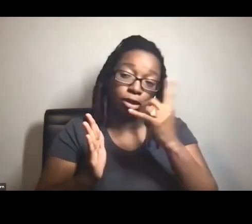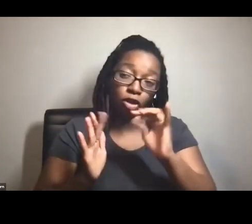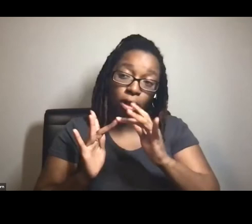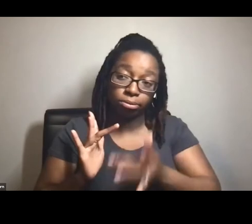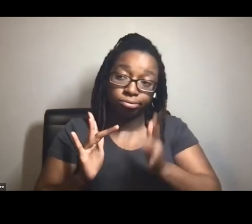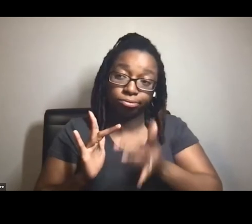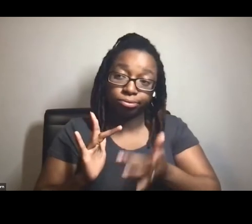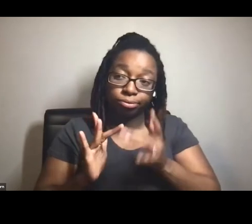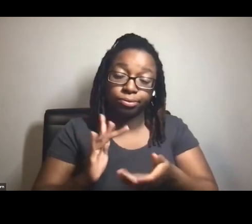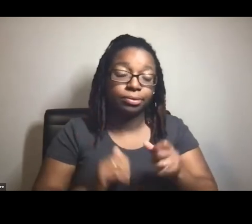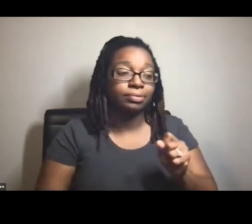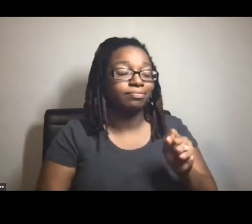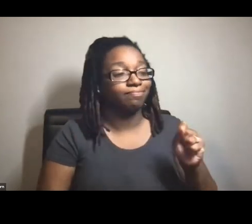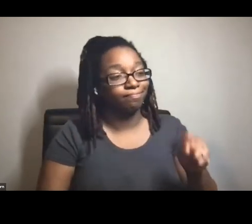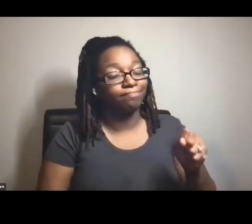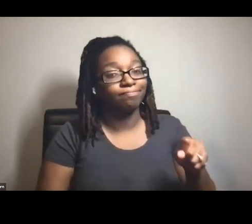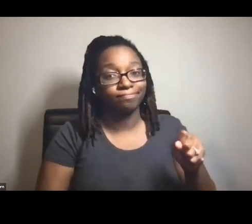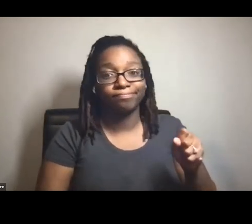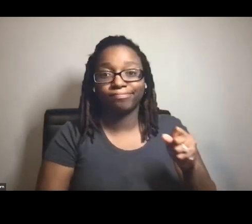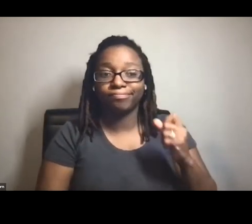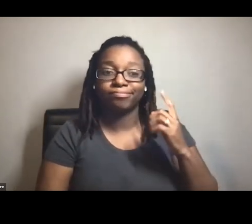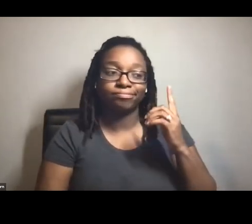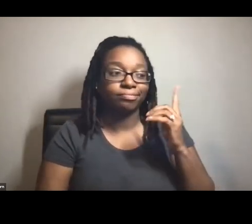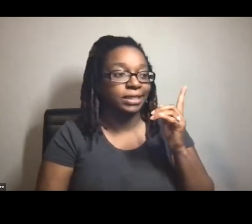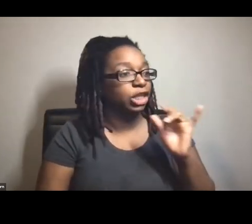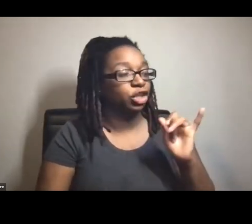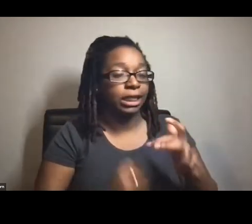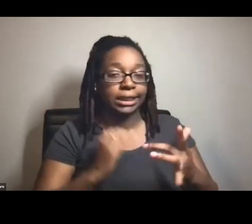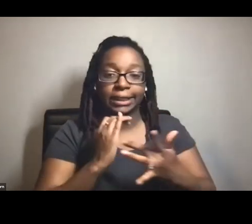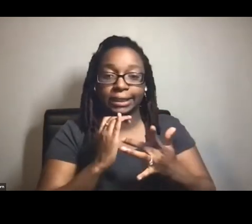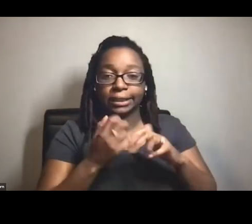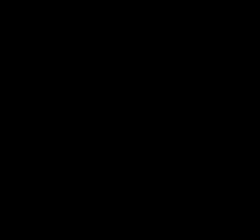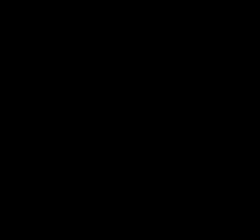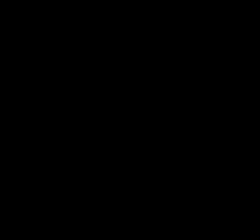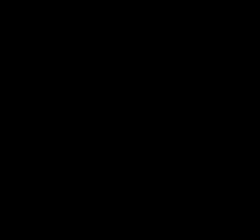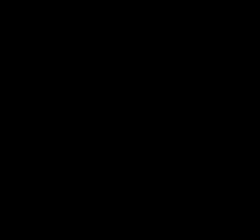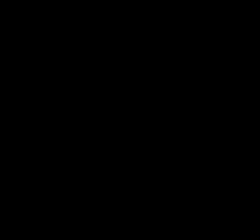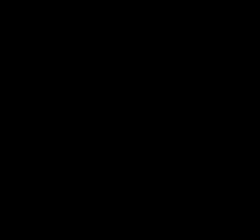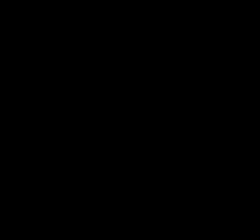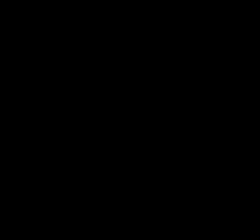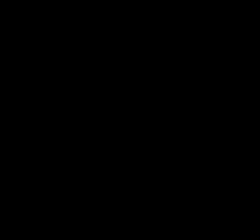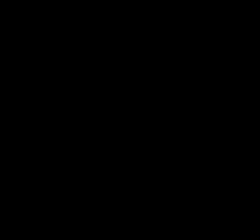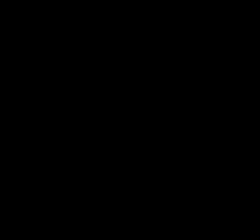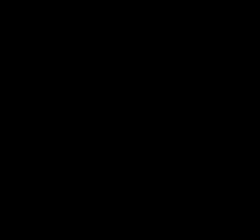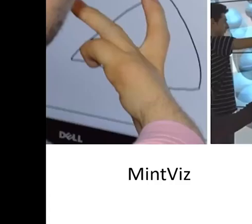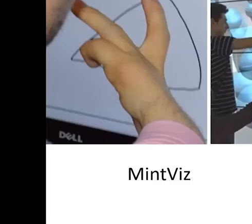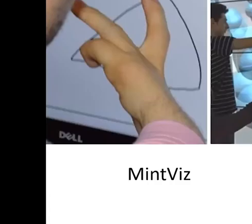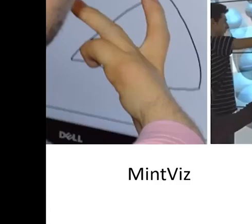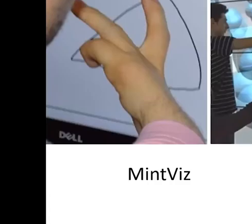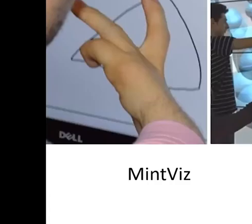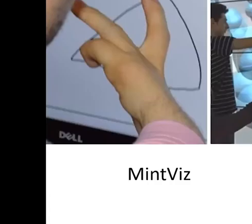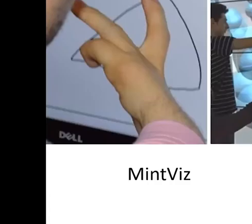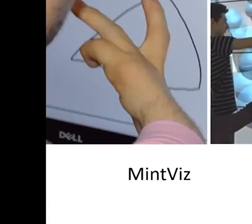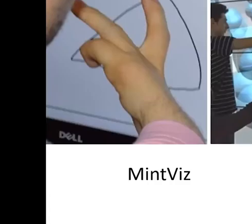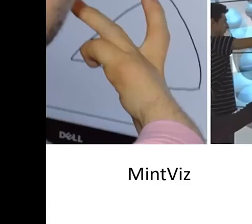Yes, it looks like there are some technical problems. Okay, please try again.